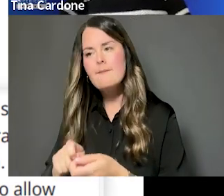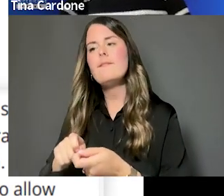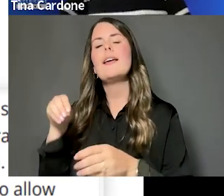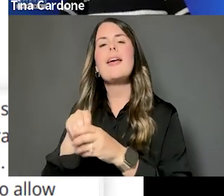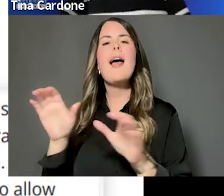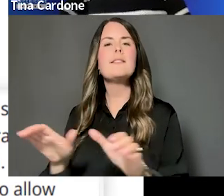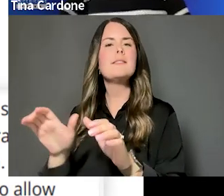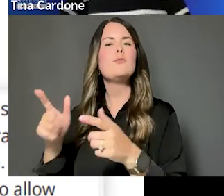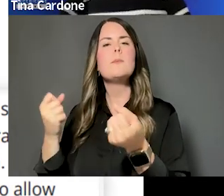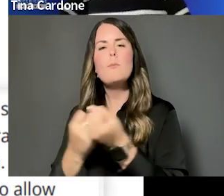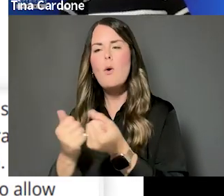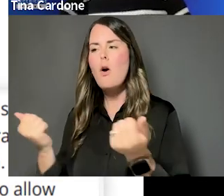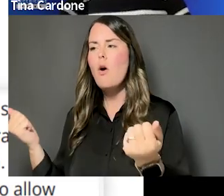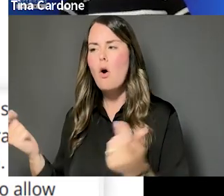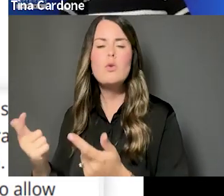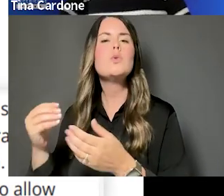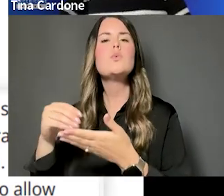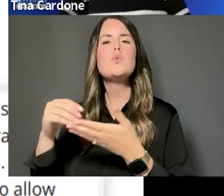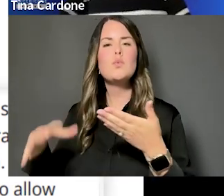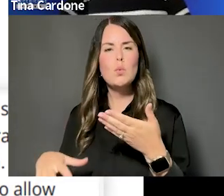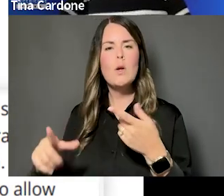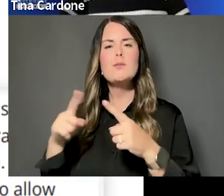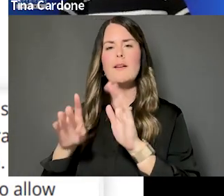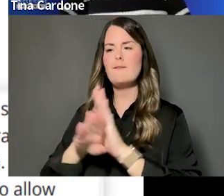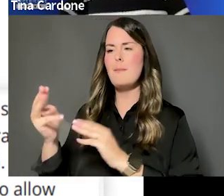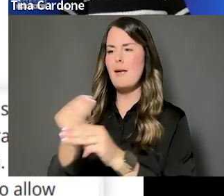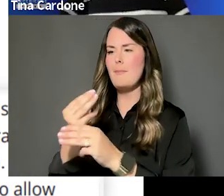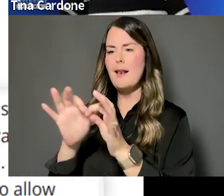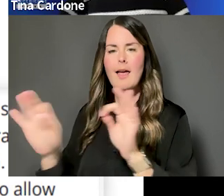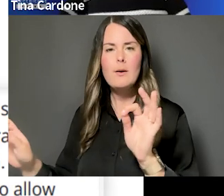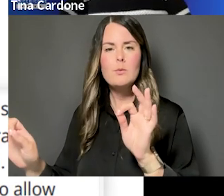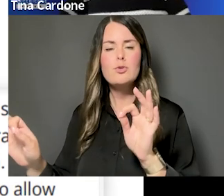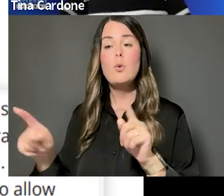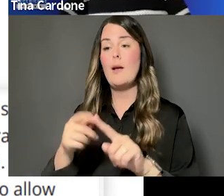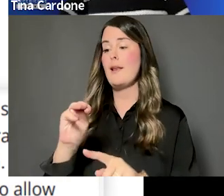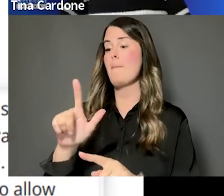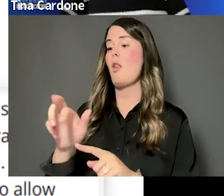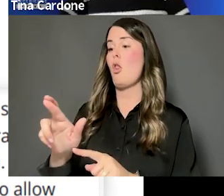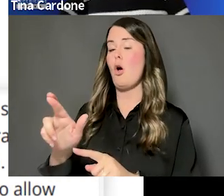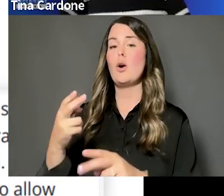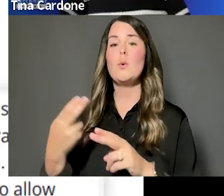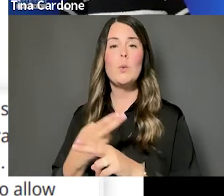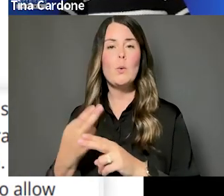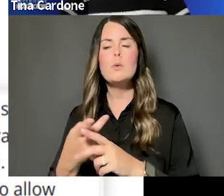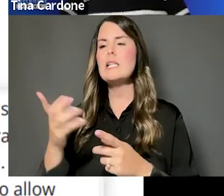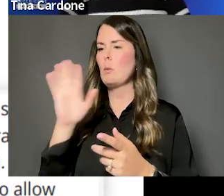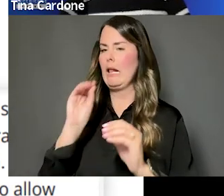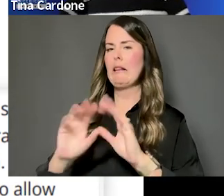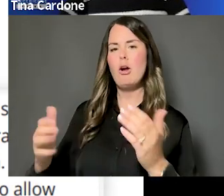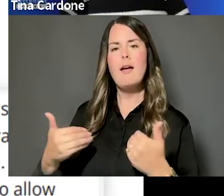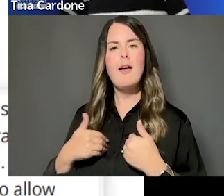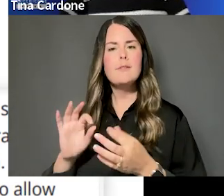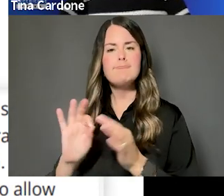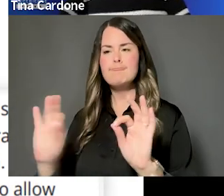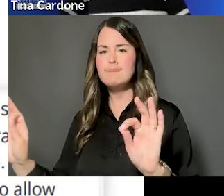into lesson activities to support all students in developing mathematical language. When an MLR is used, it's clearly called out in